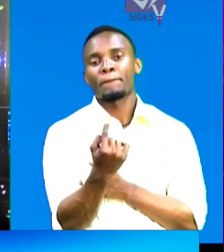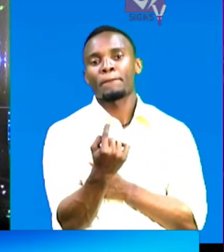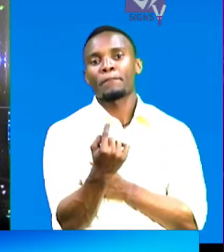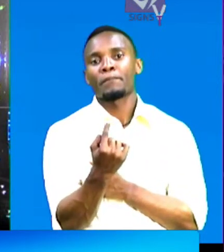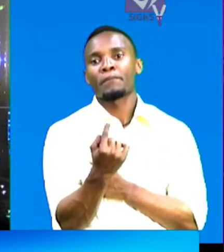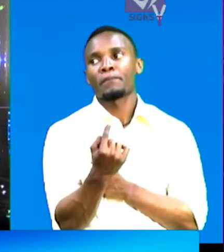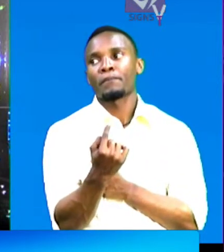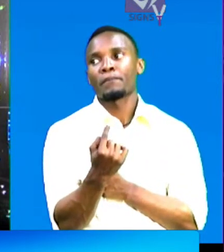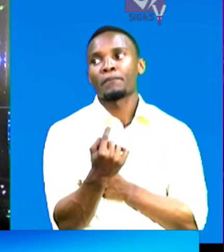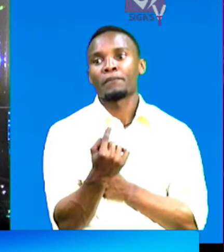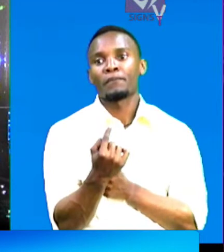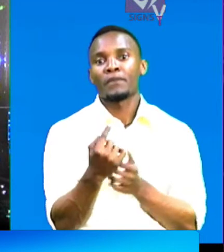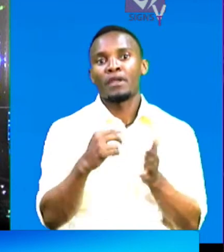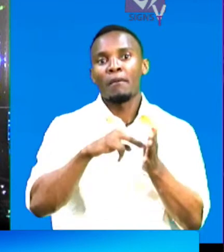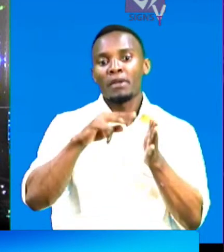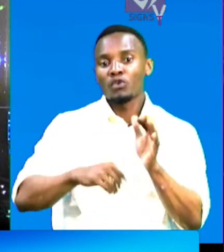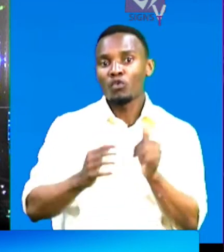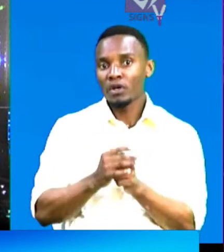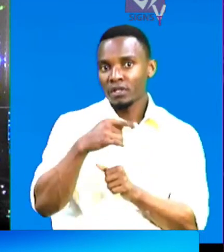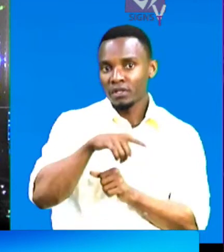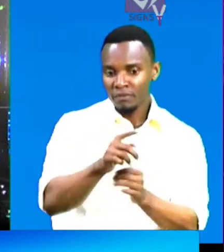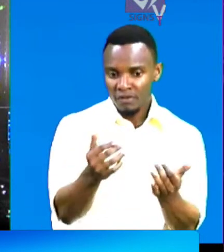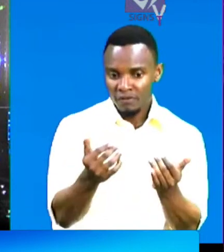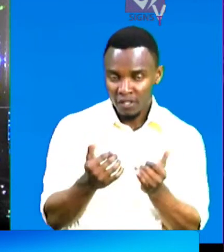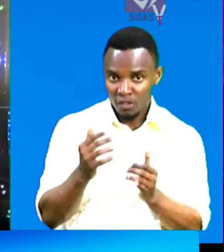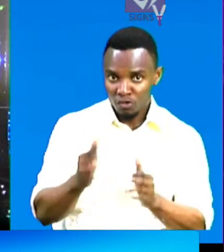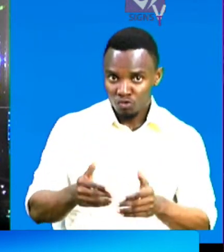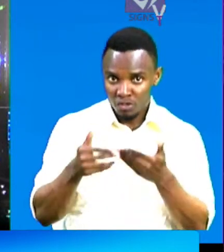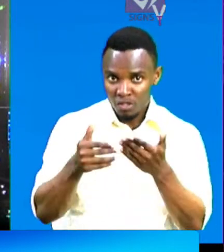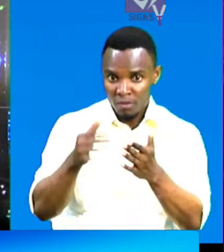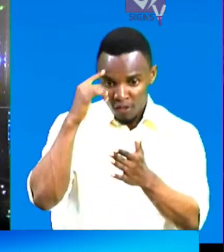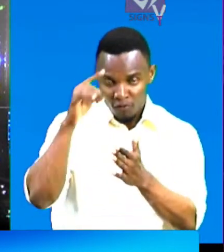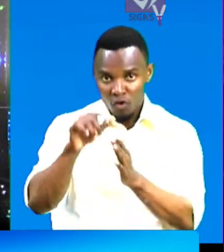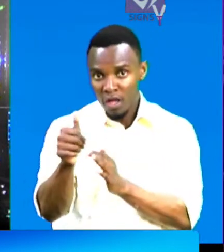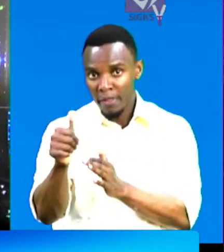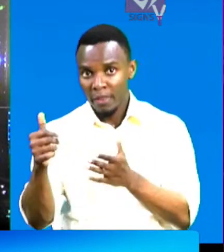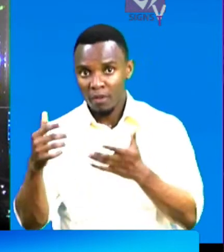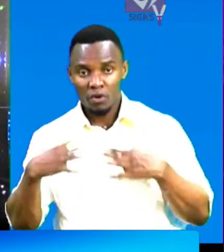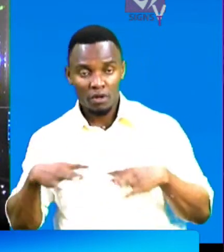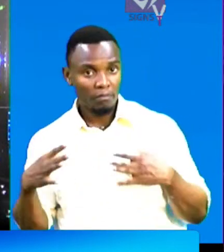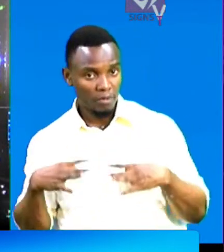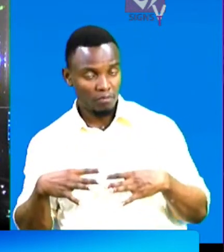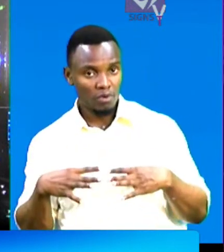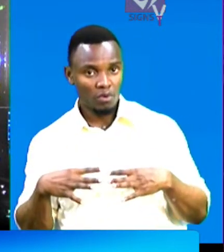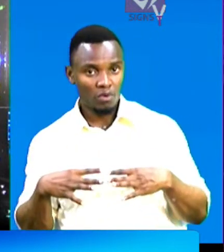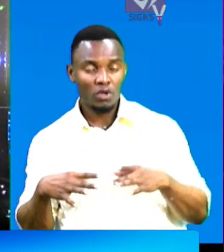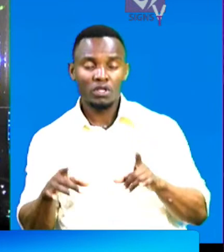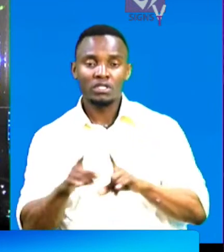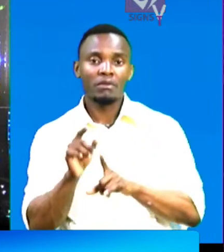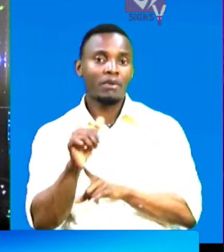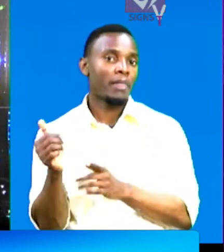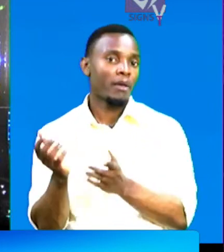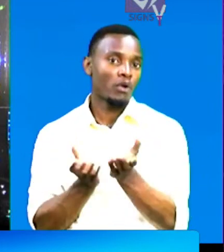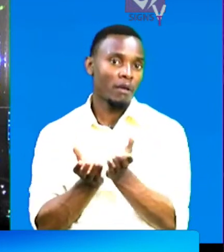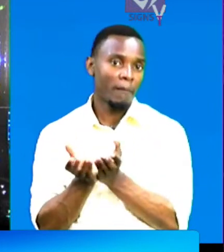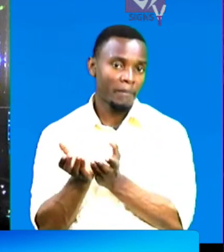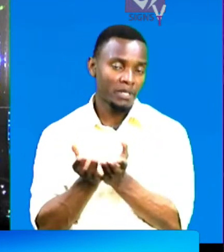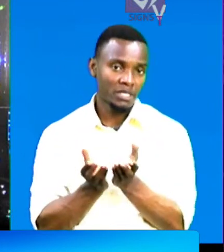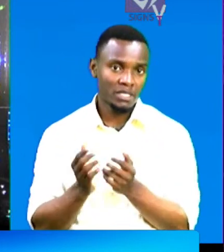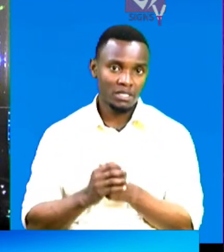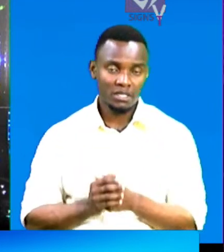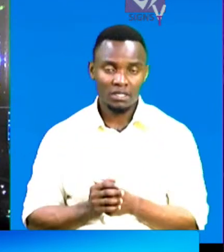they need to supply for other drop shippers or other businesses,